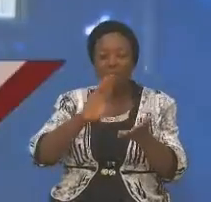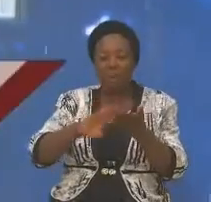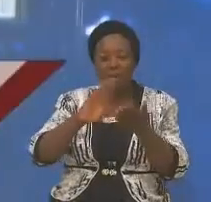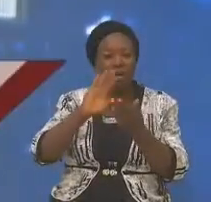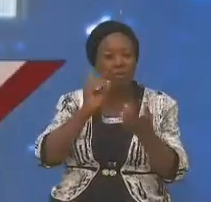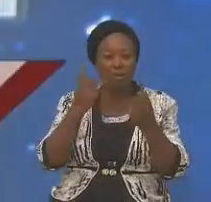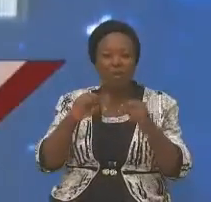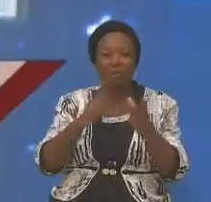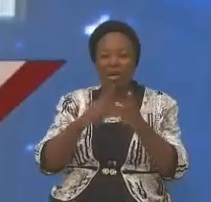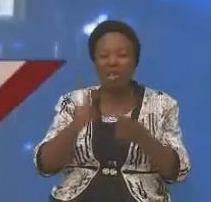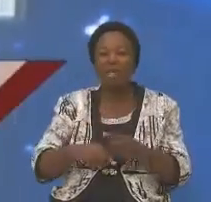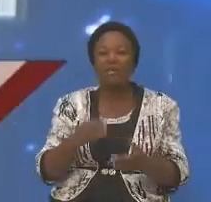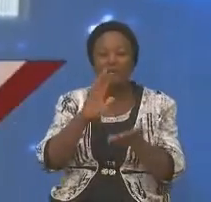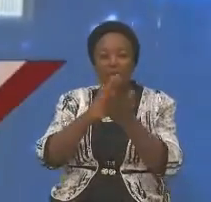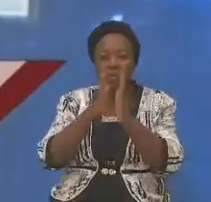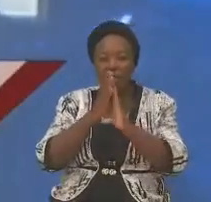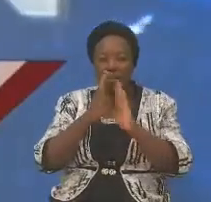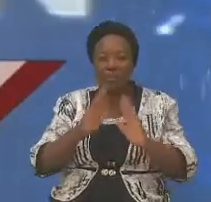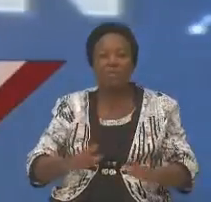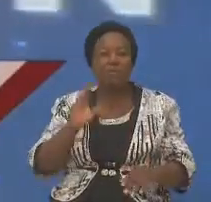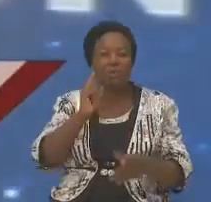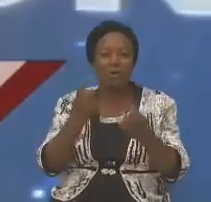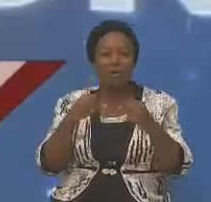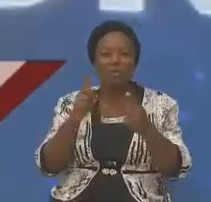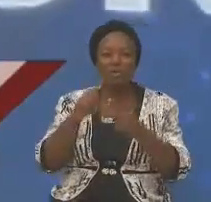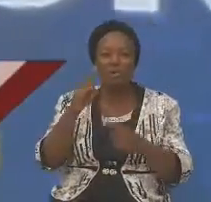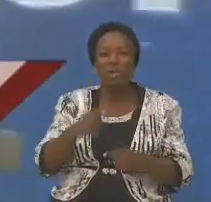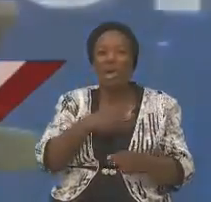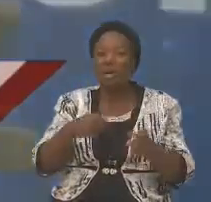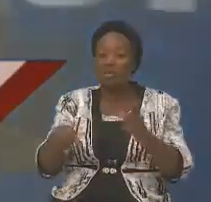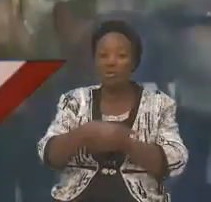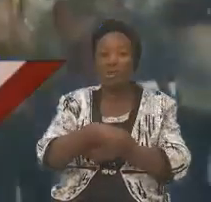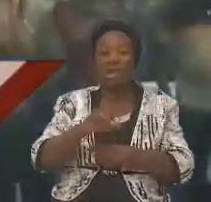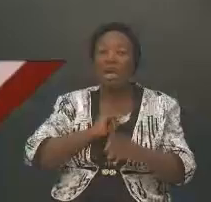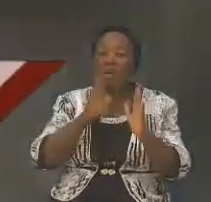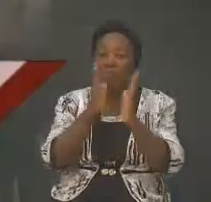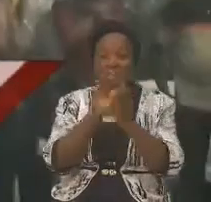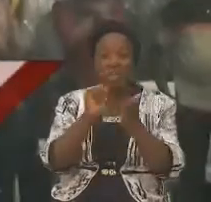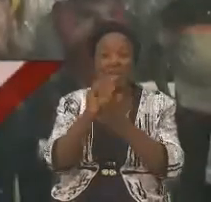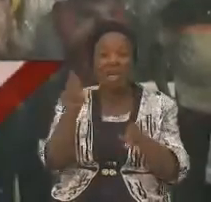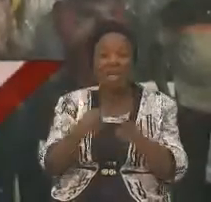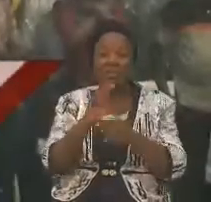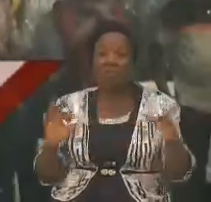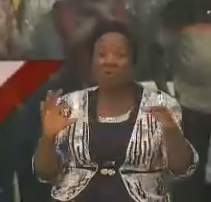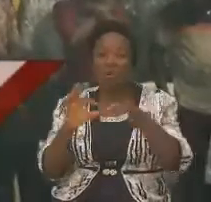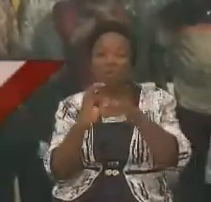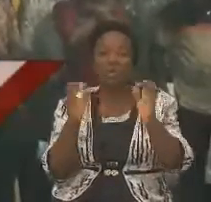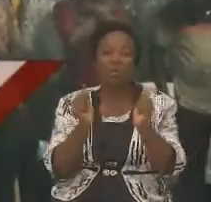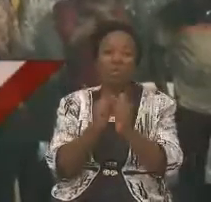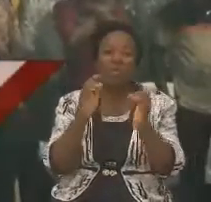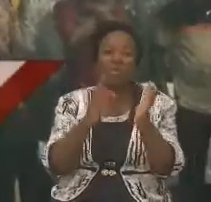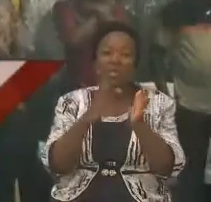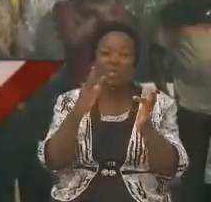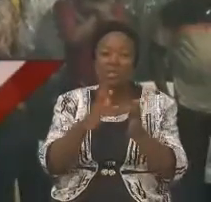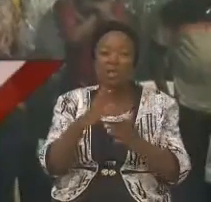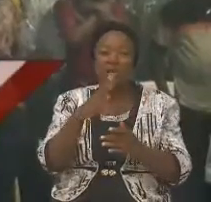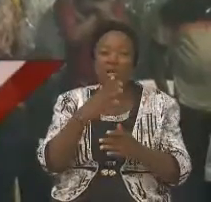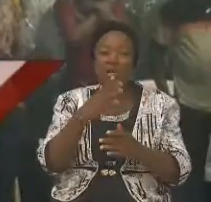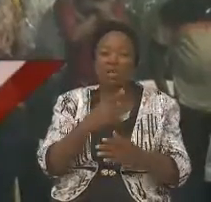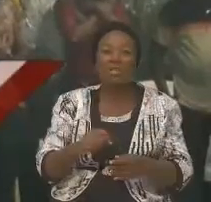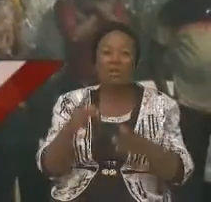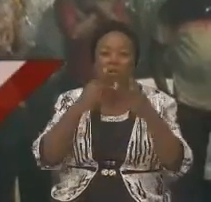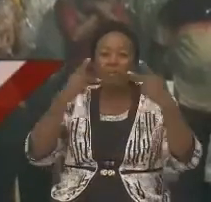you. Forgiveness comes, peace will come to you. And today, I pray, as you connect